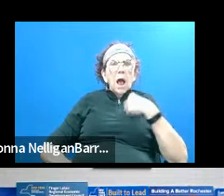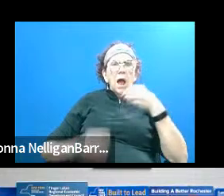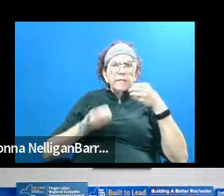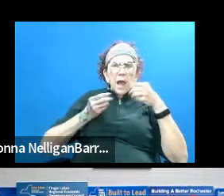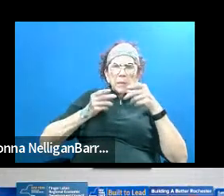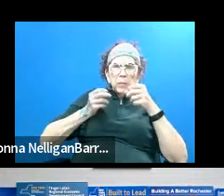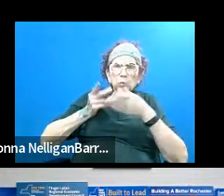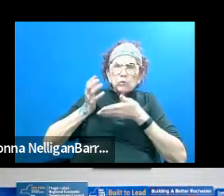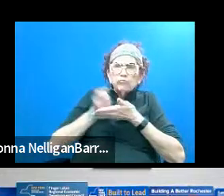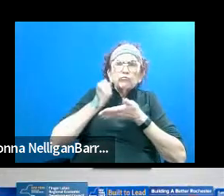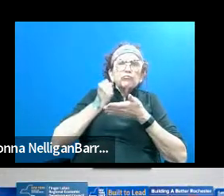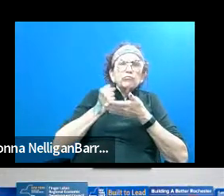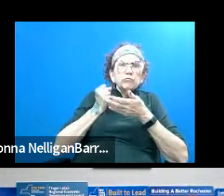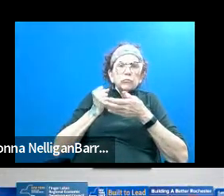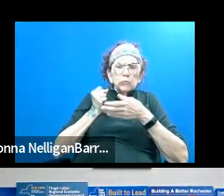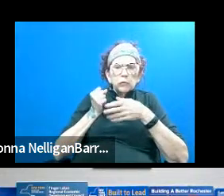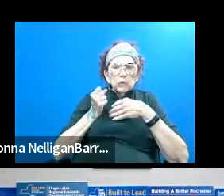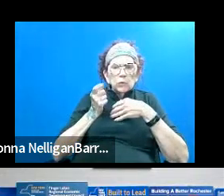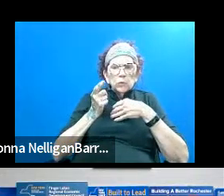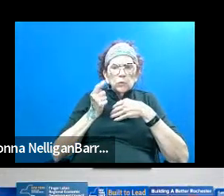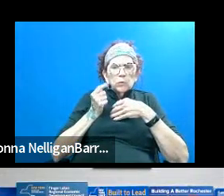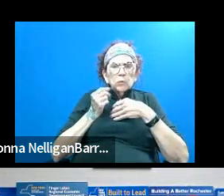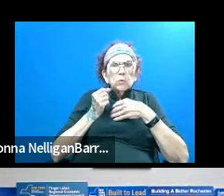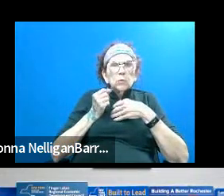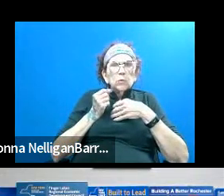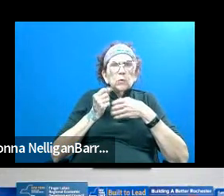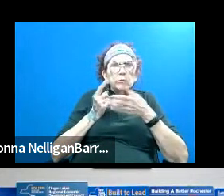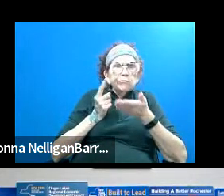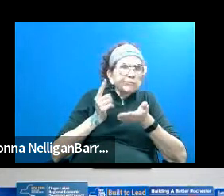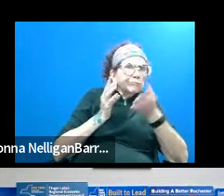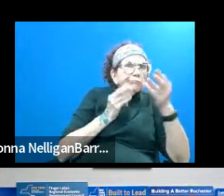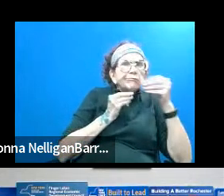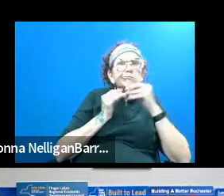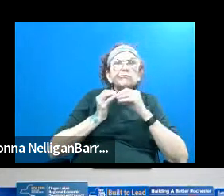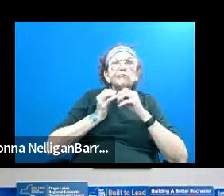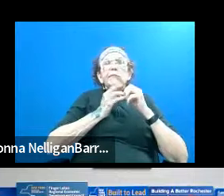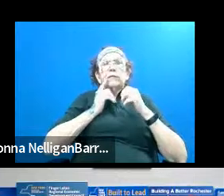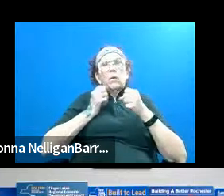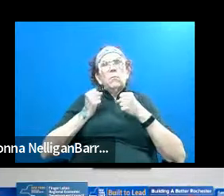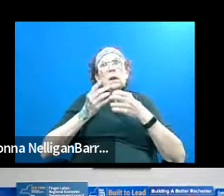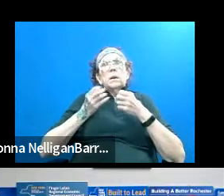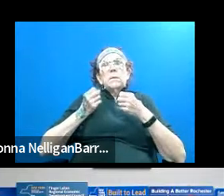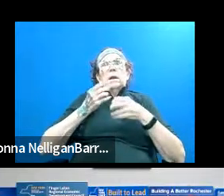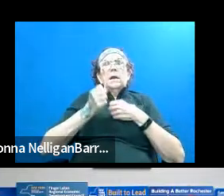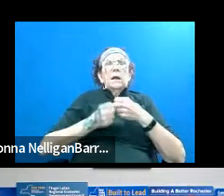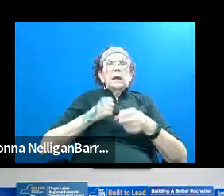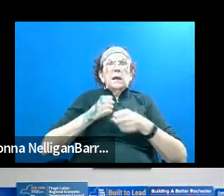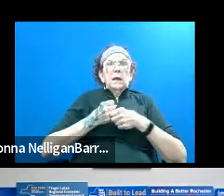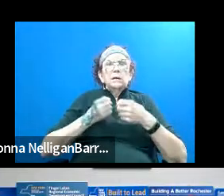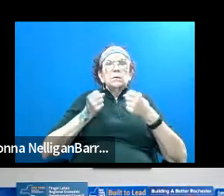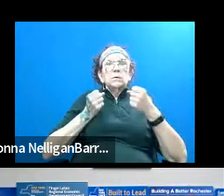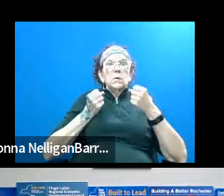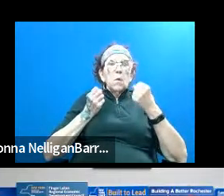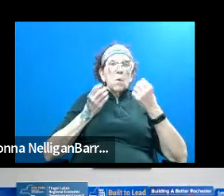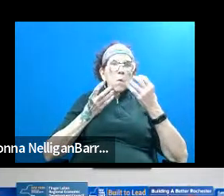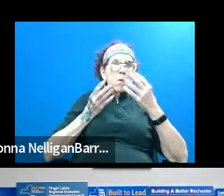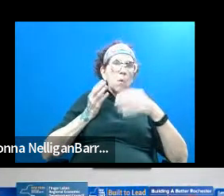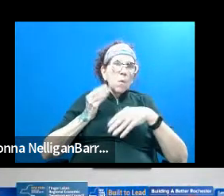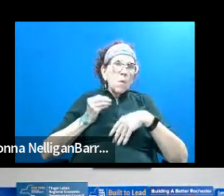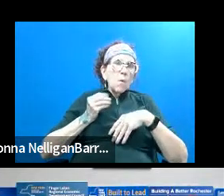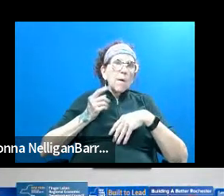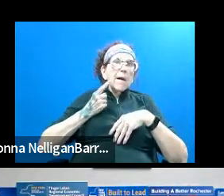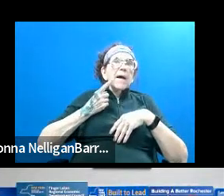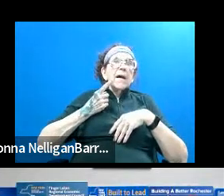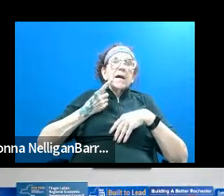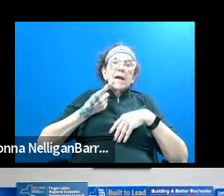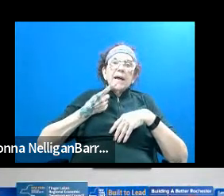has been talked about for years. So it's not new. All this is really building upon stuff. And at the last meeting,